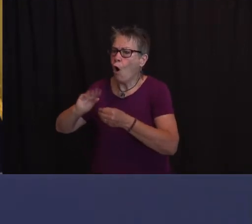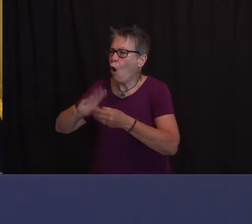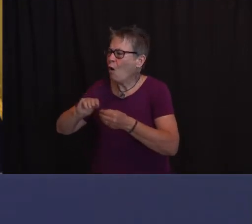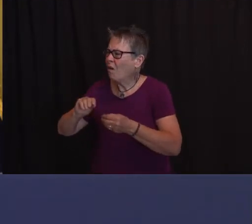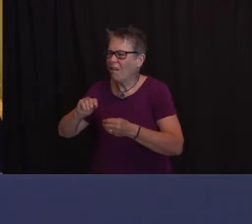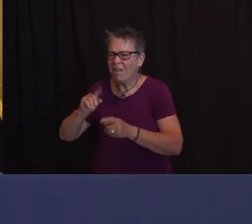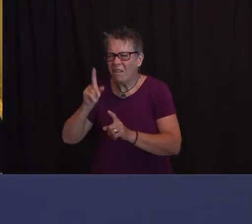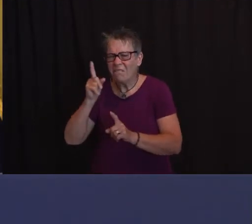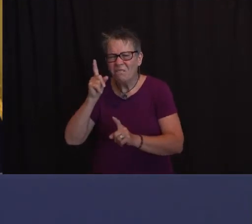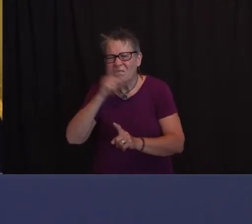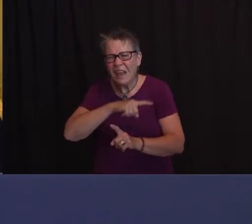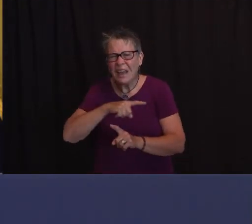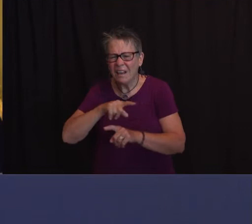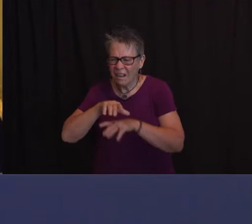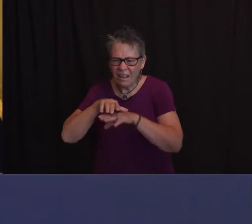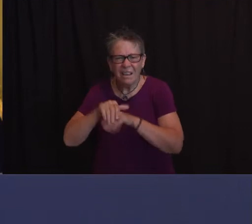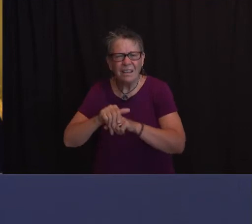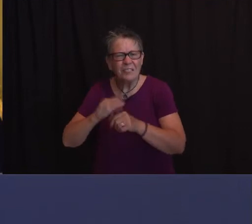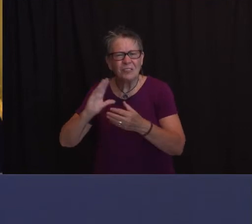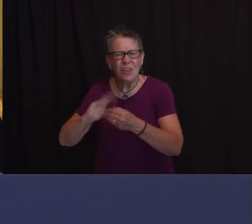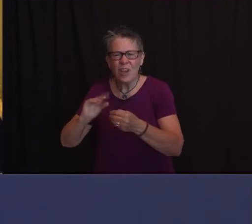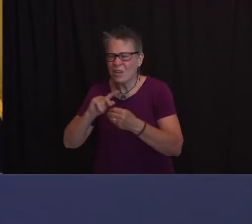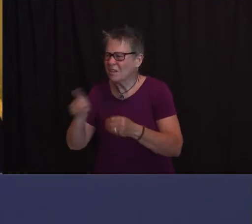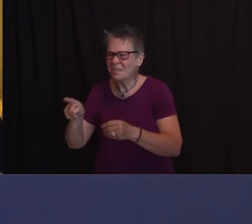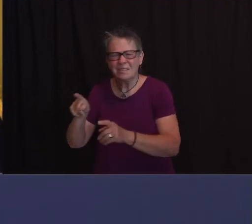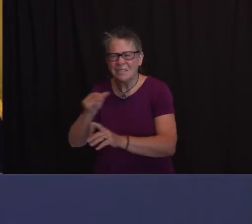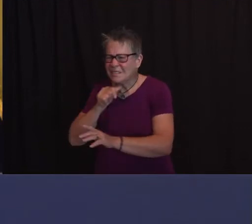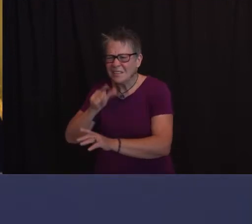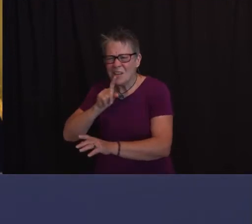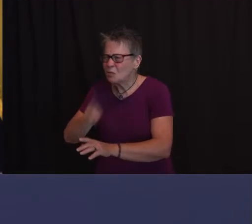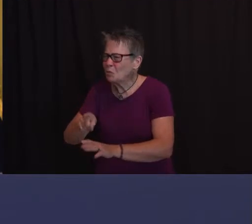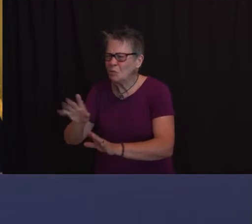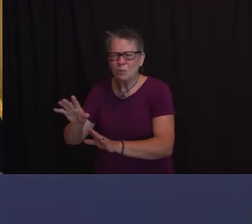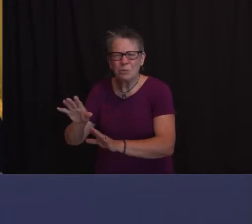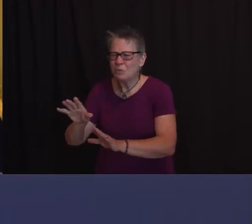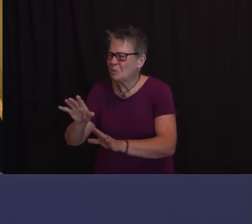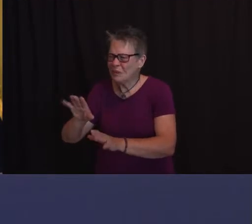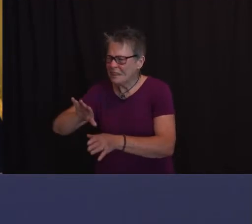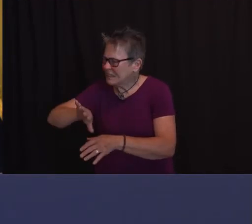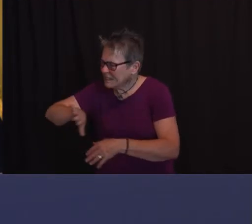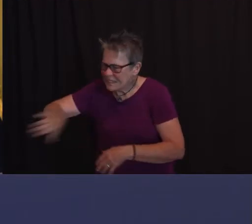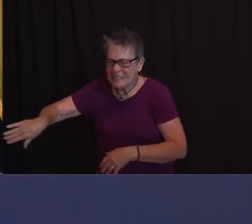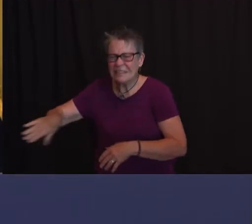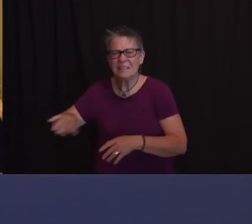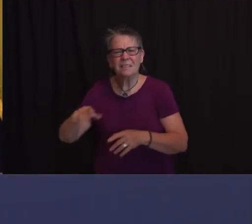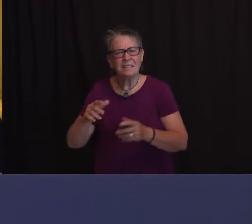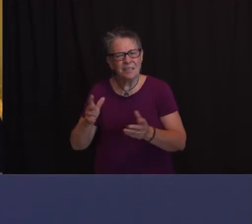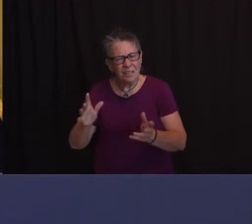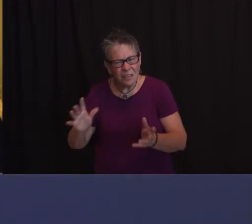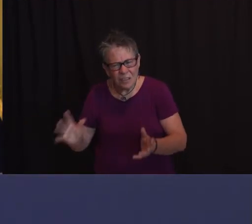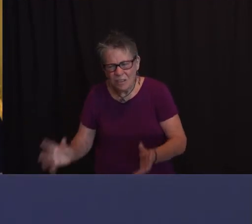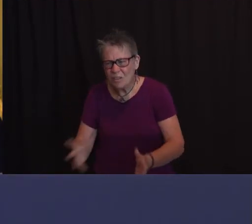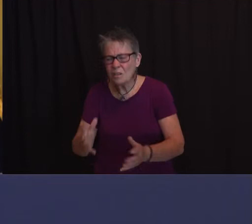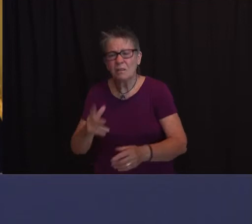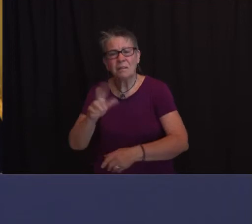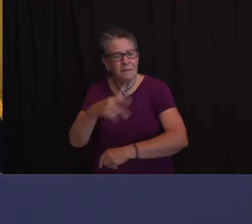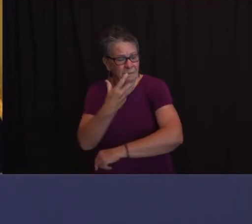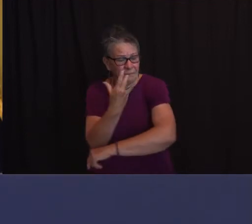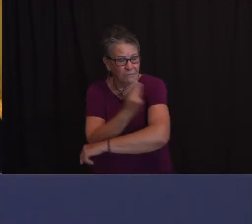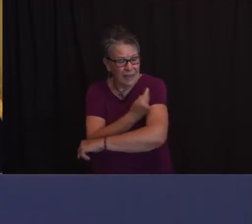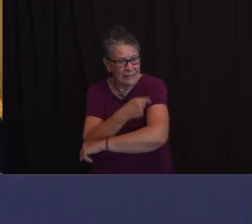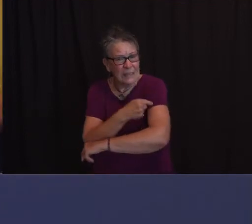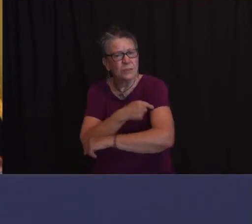be called out. This thing works and it's safe, and they gotta get vaccinated. And for those folks who have done the right thing, it's like